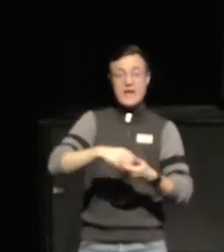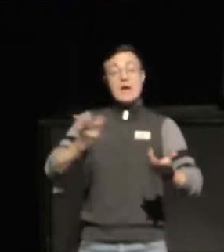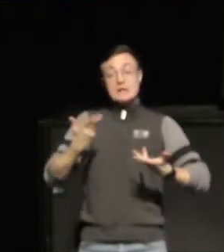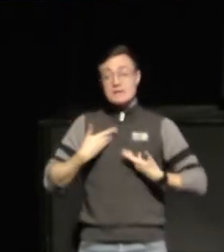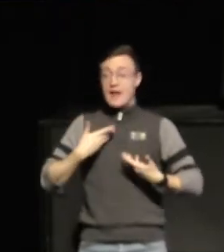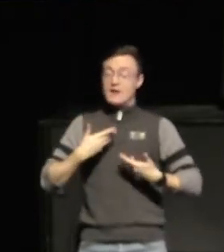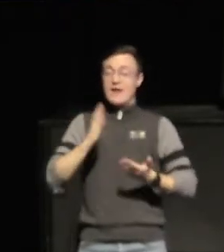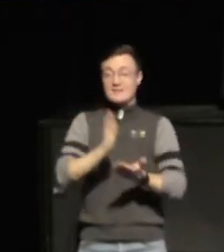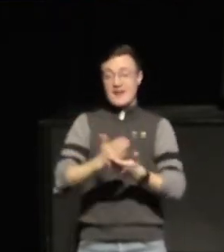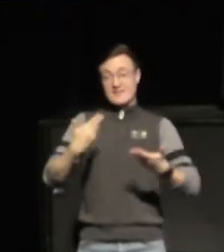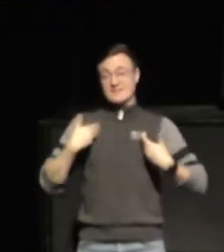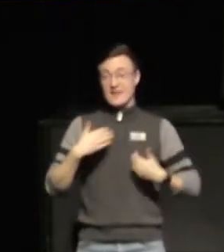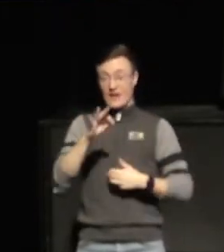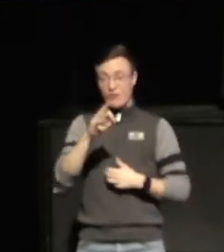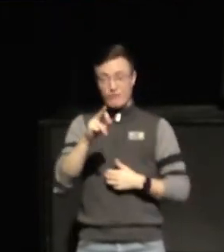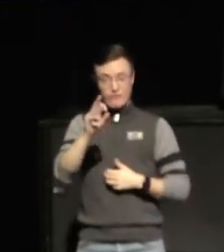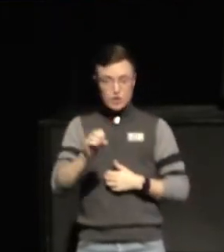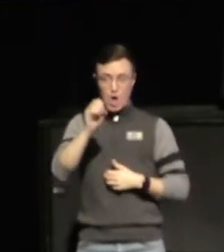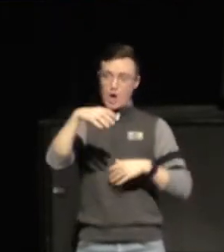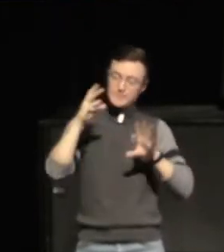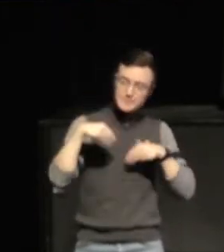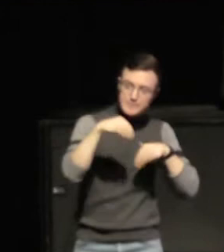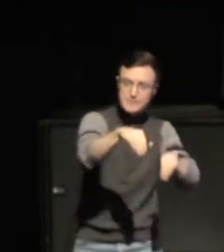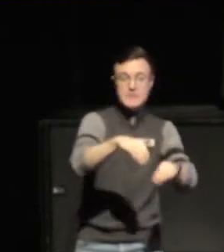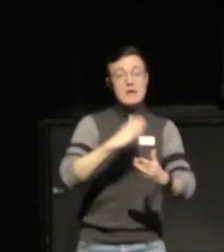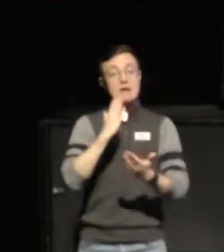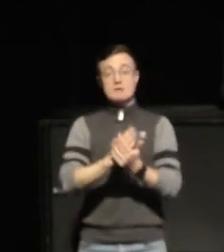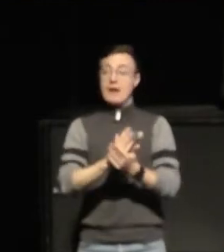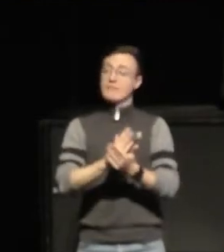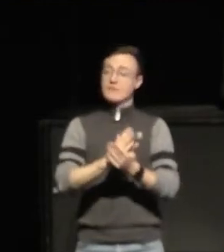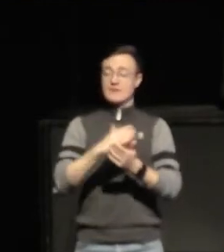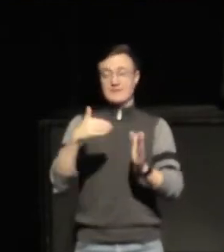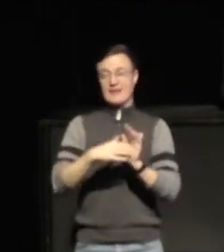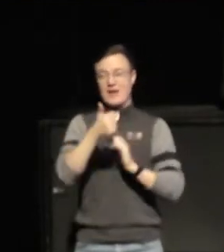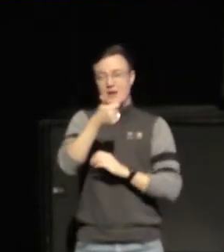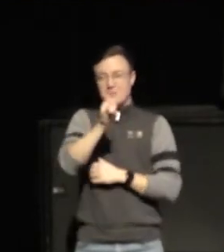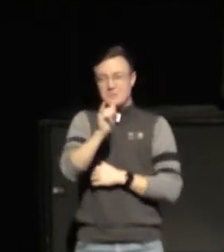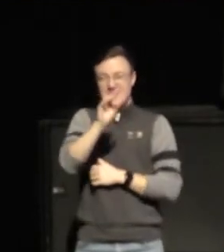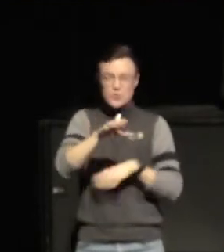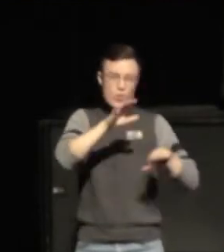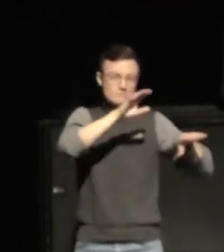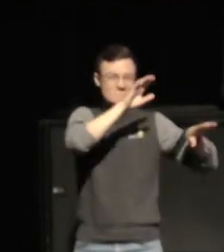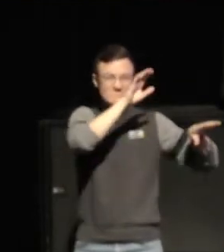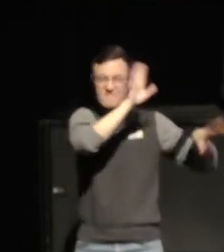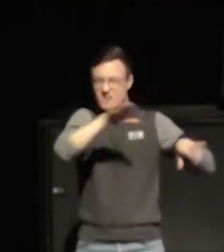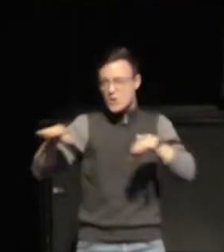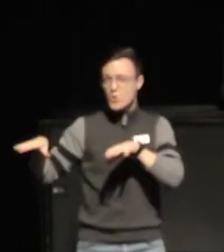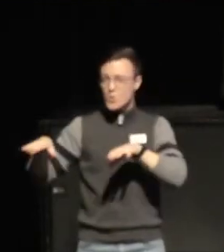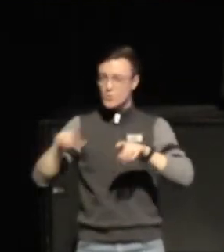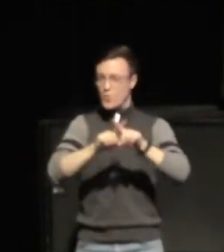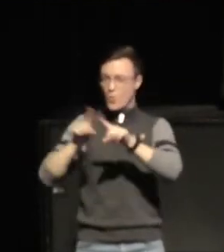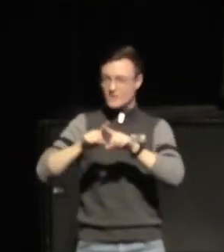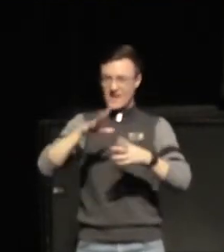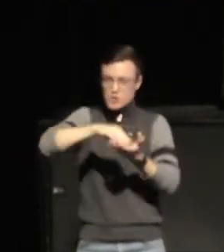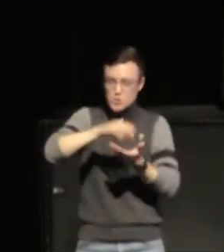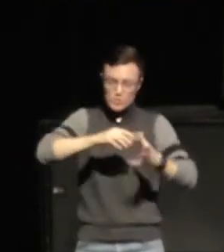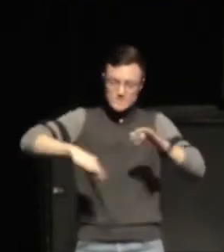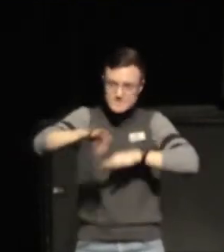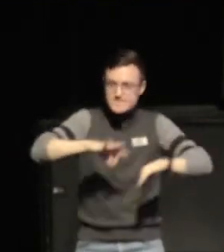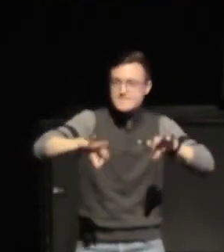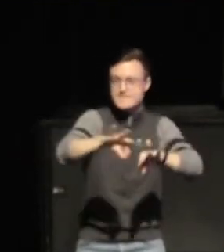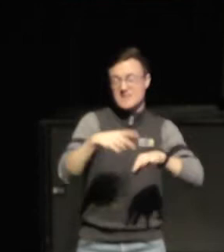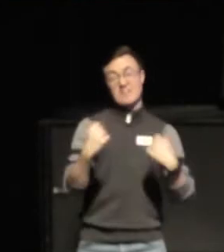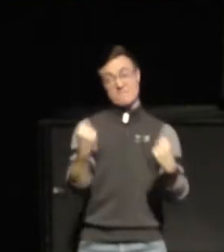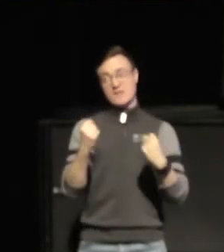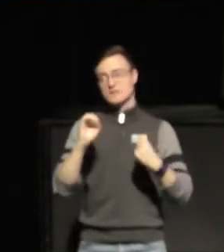seeds, which is very important, the right to biodiversity, which again is something that's increasingly important in a context